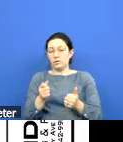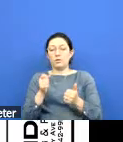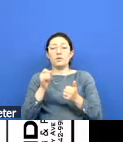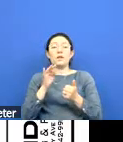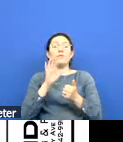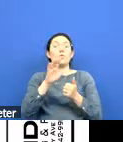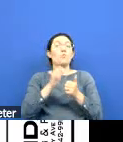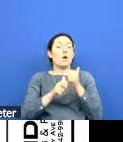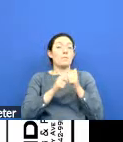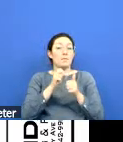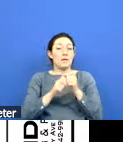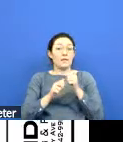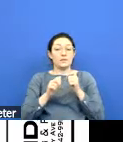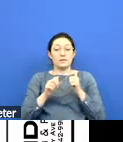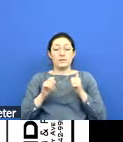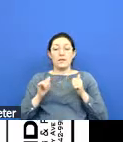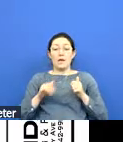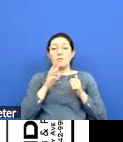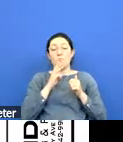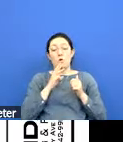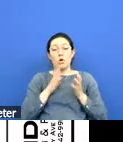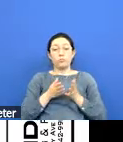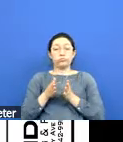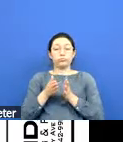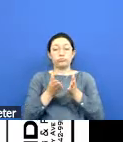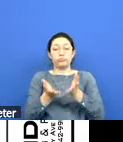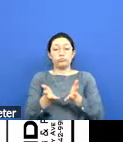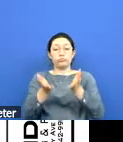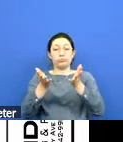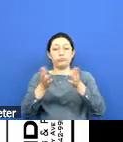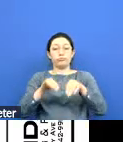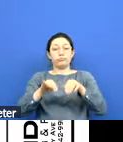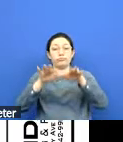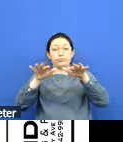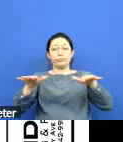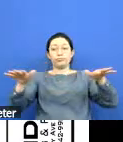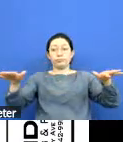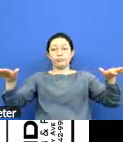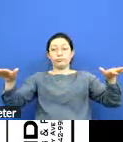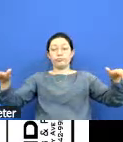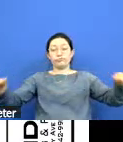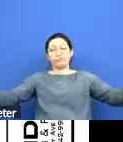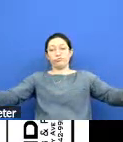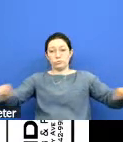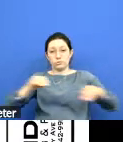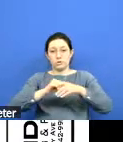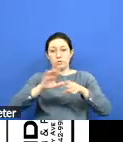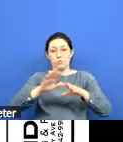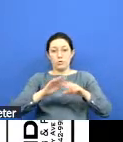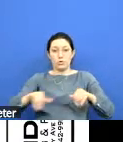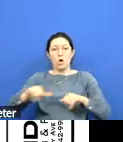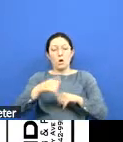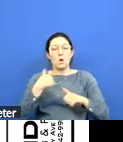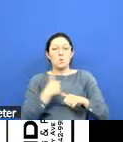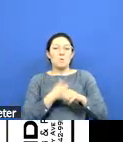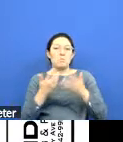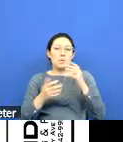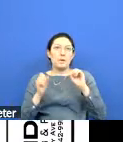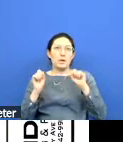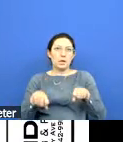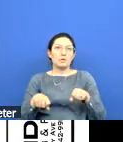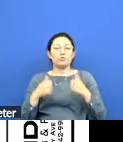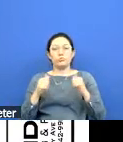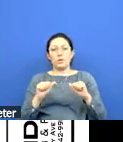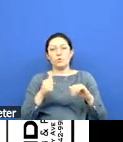this concrete channel, overflows the concrete channel, soaks into the ground and ends up at your basement walls, well, then maybe we take a look at,